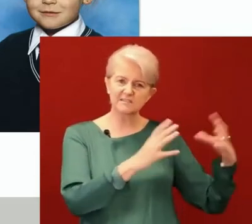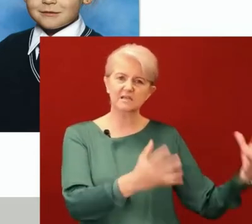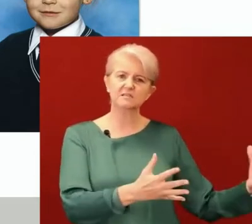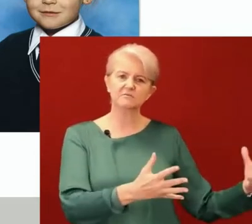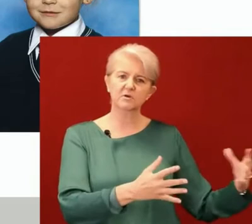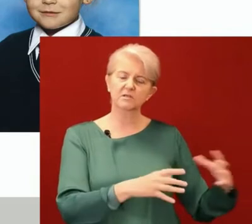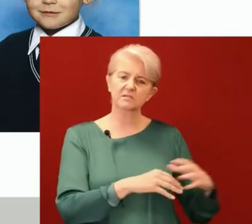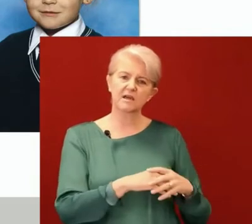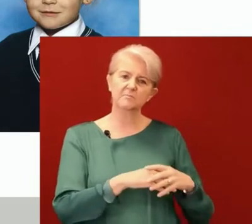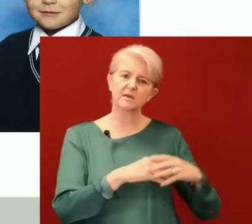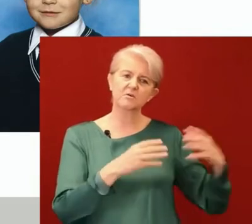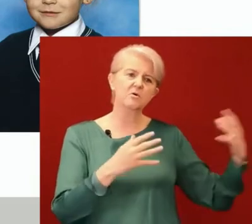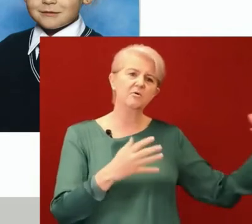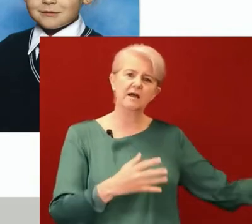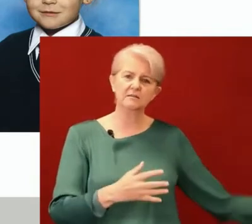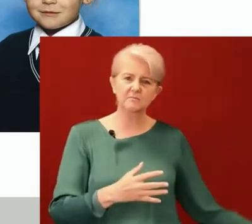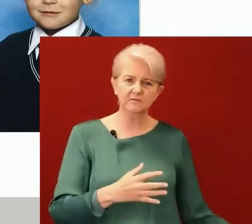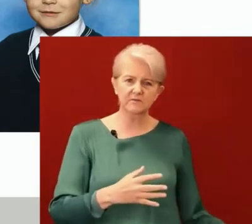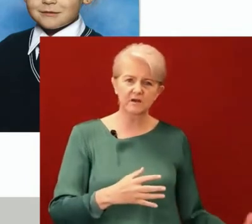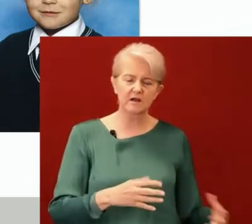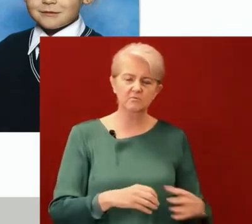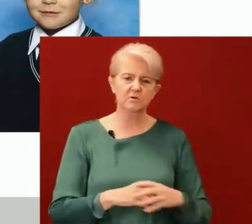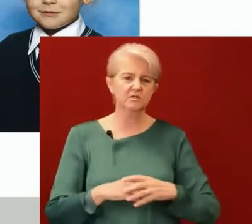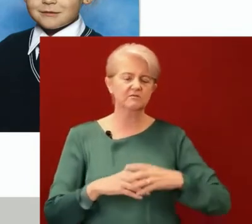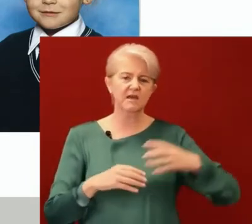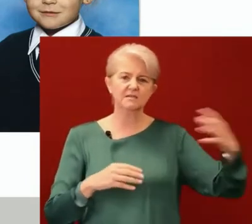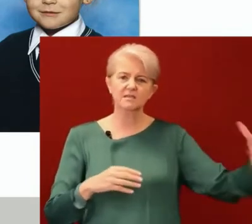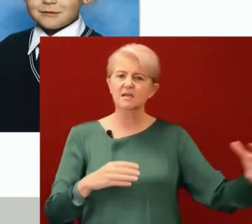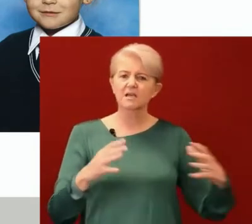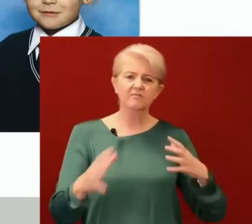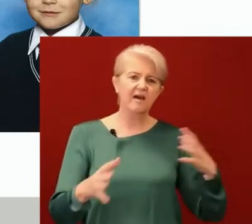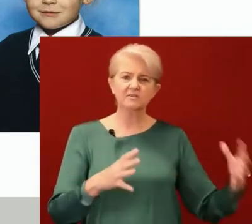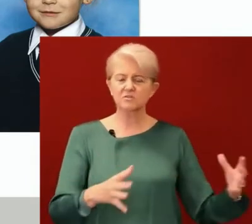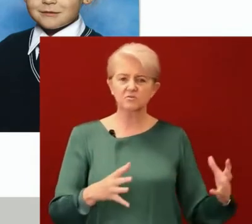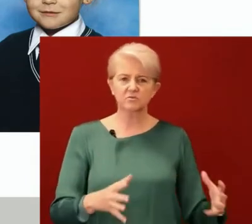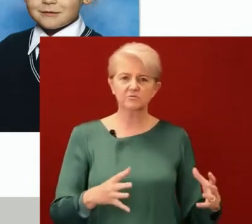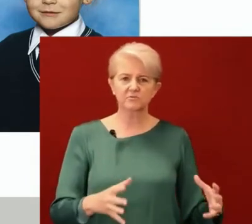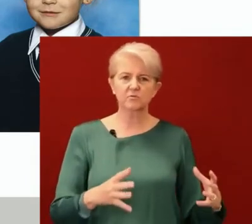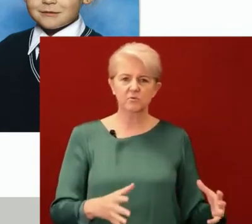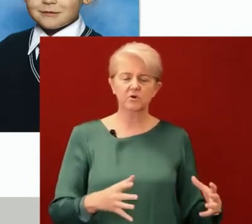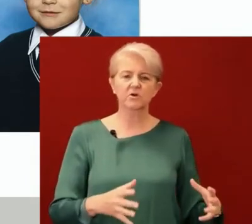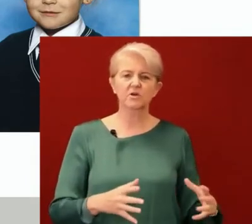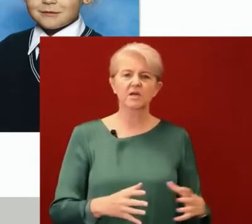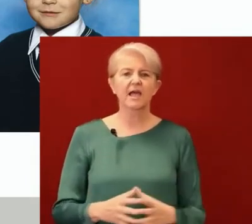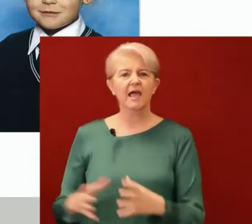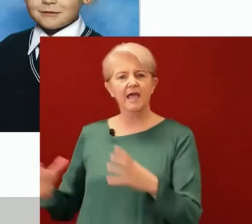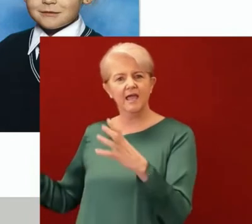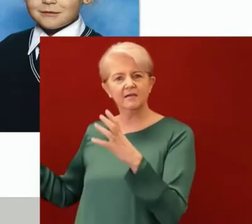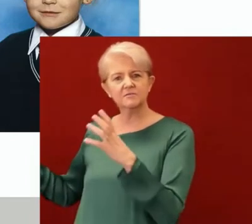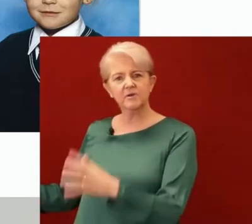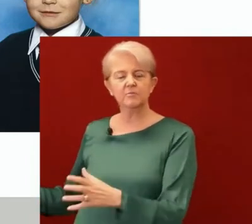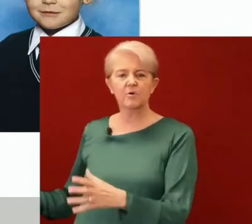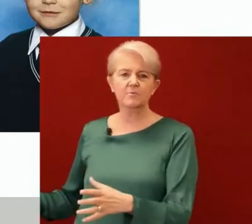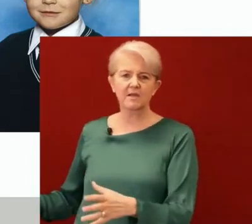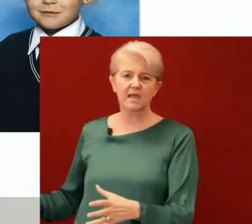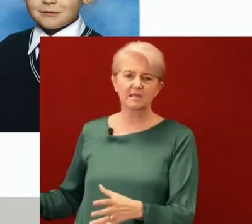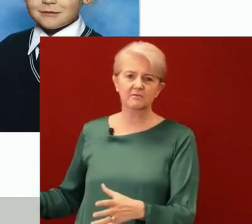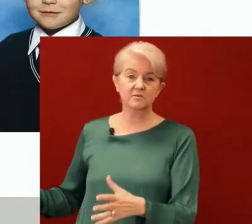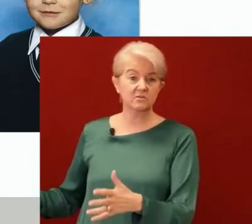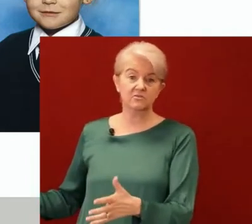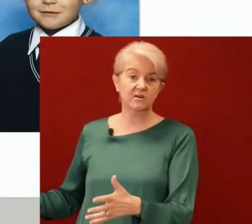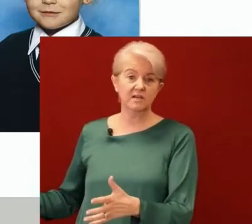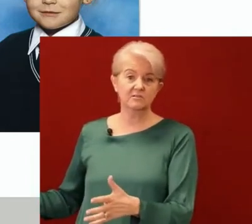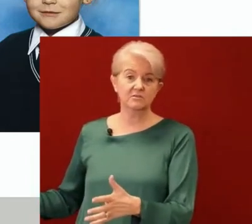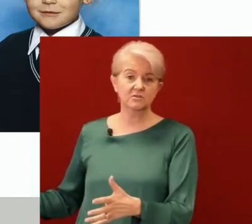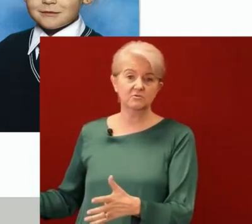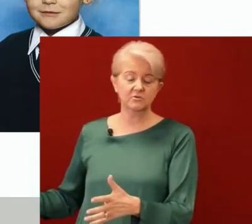that detective work, that being called out in the middle of the night work, that sort of work, and be the primary caregiver